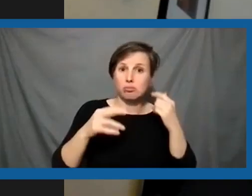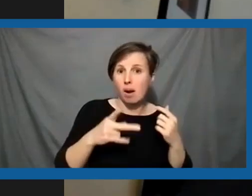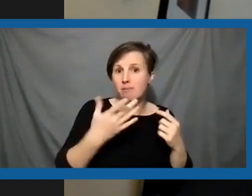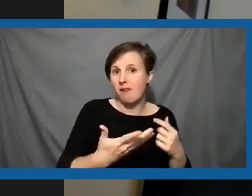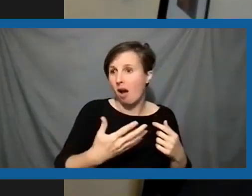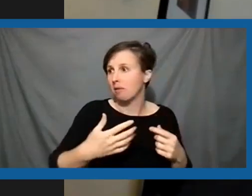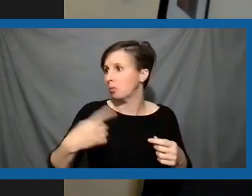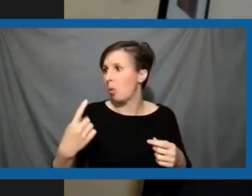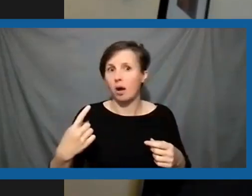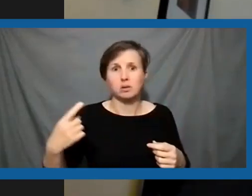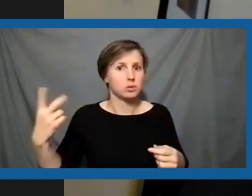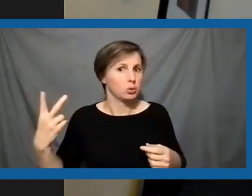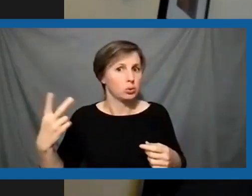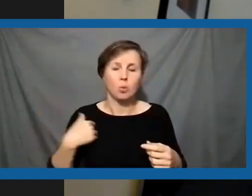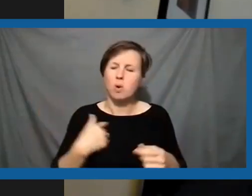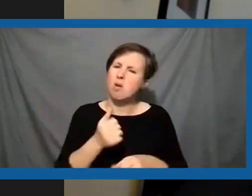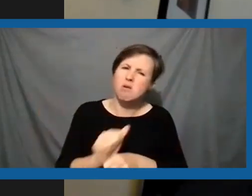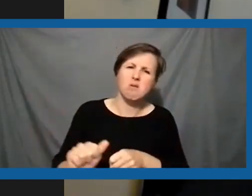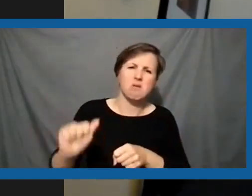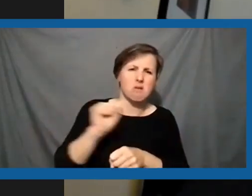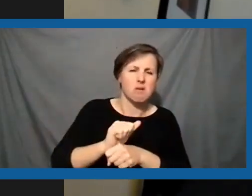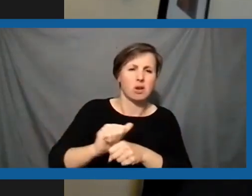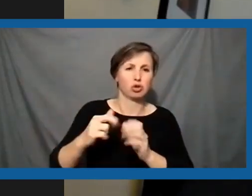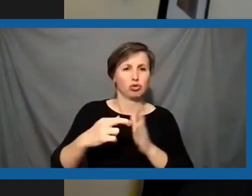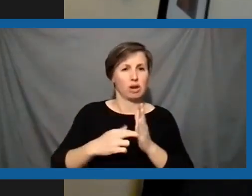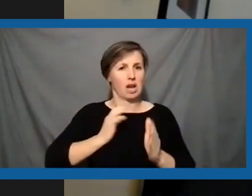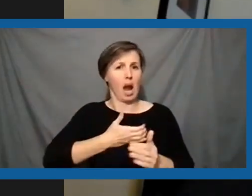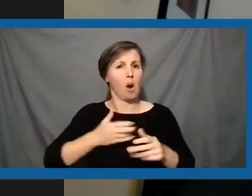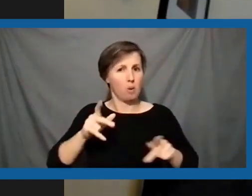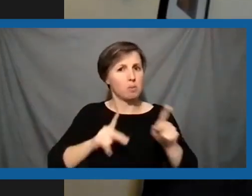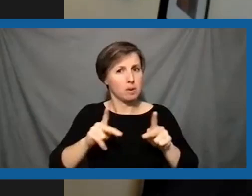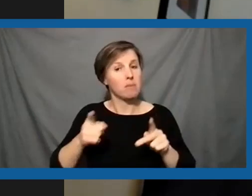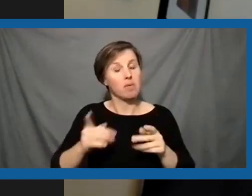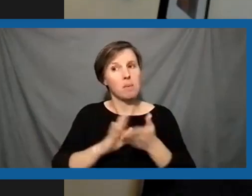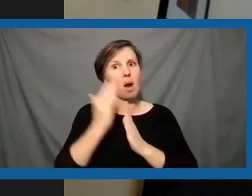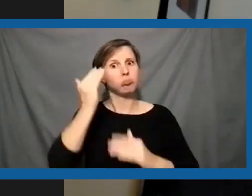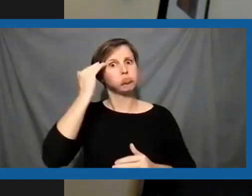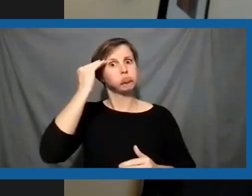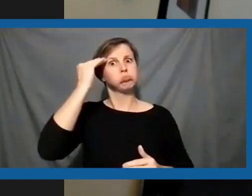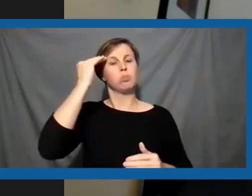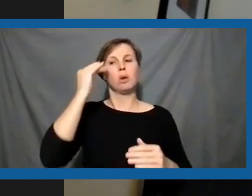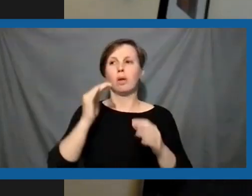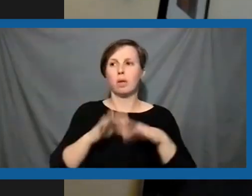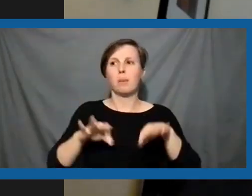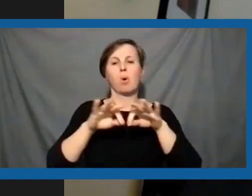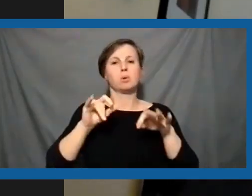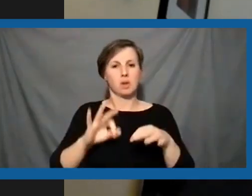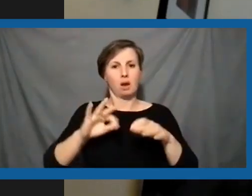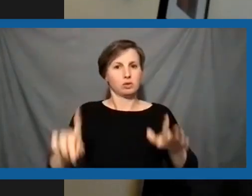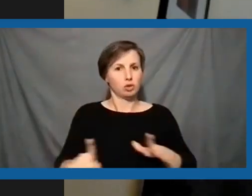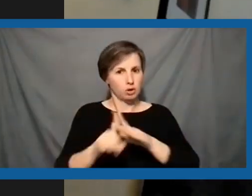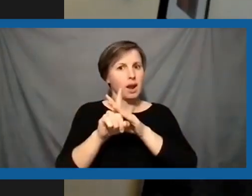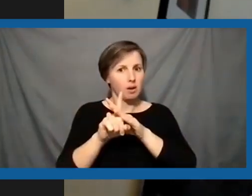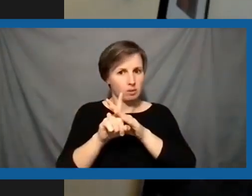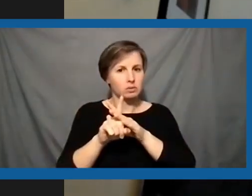2, we really worked hard to register our people, and they became hyper aware of the importance of turning out, just like we